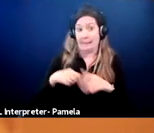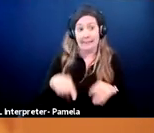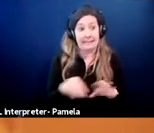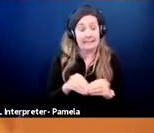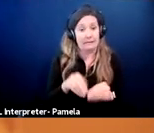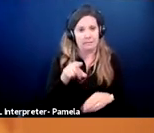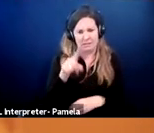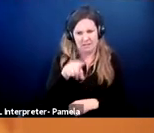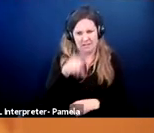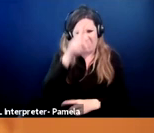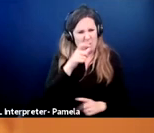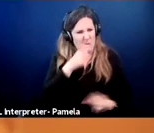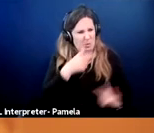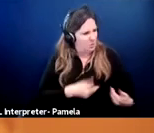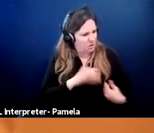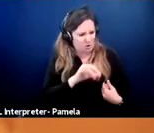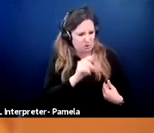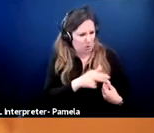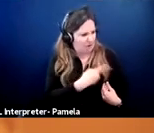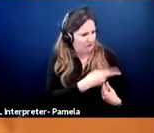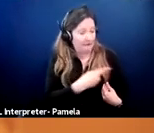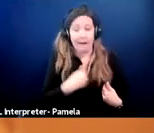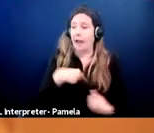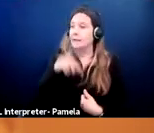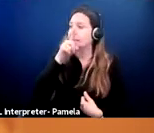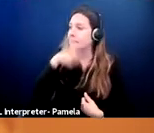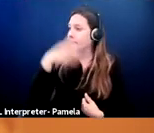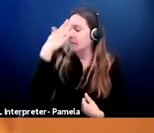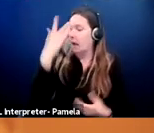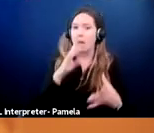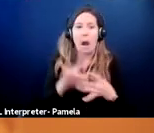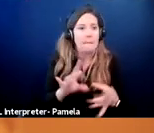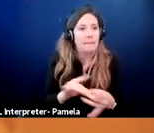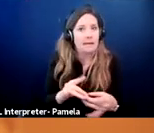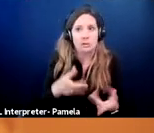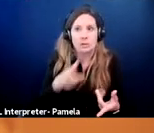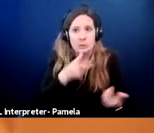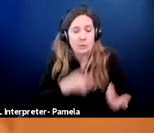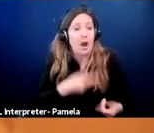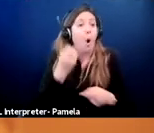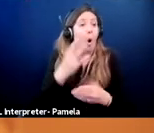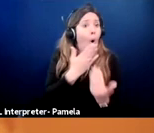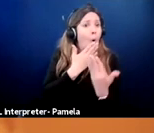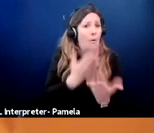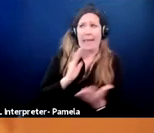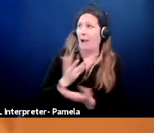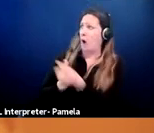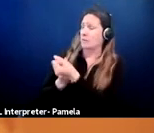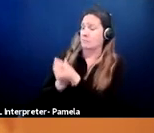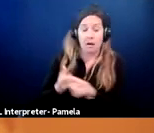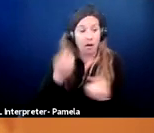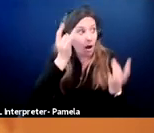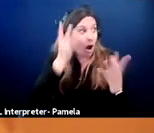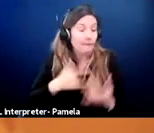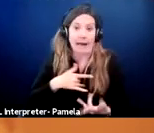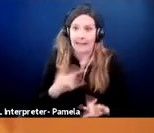You might be wondering who Jordan and I are. I didn't introduce either one of us or thank our sponsors, which is totally unlike me. Usually I do it at the beginning,